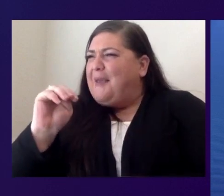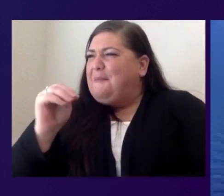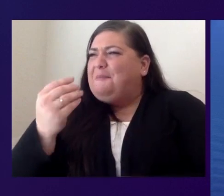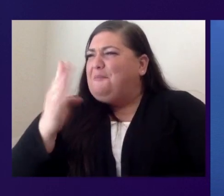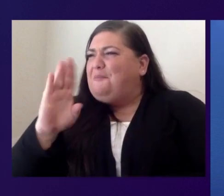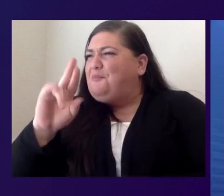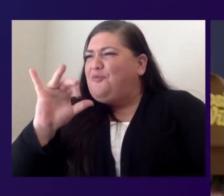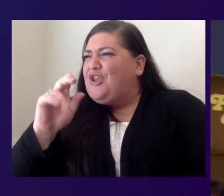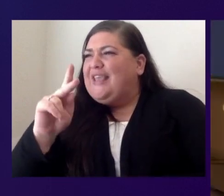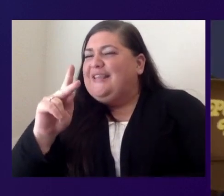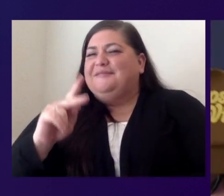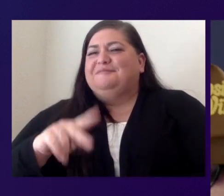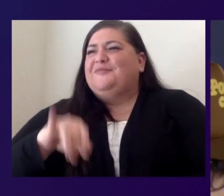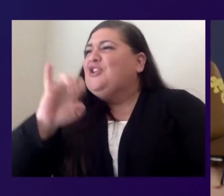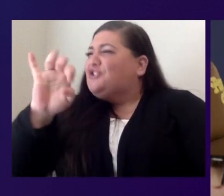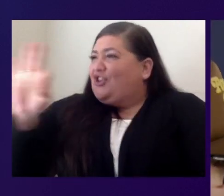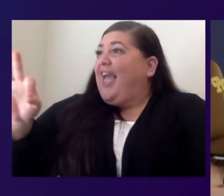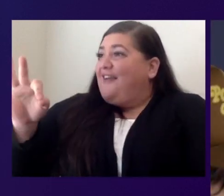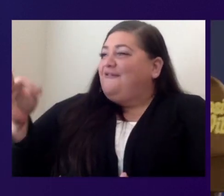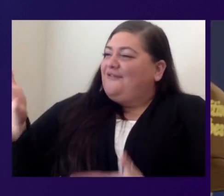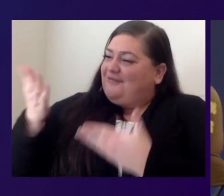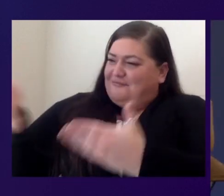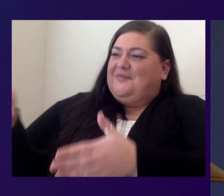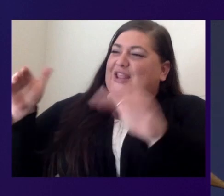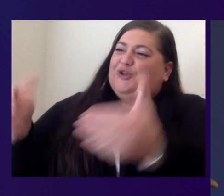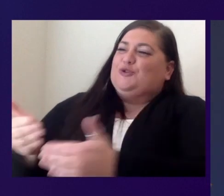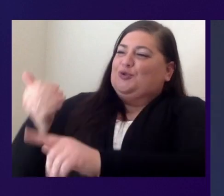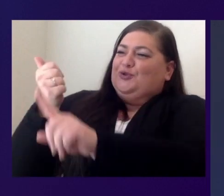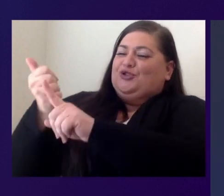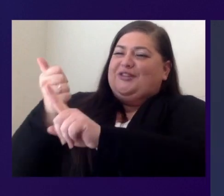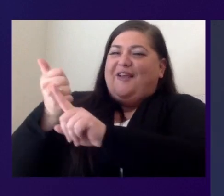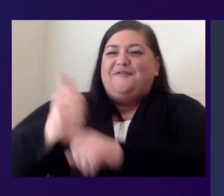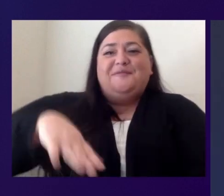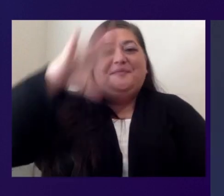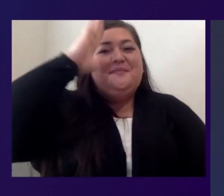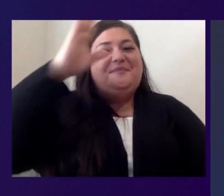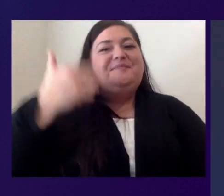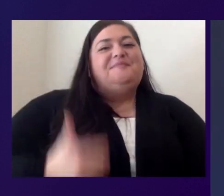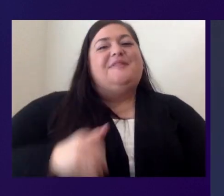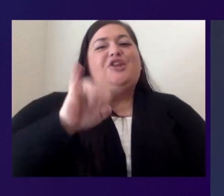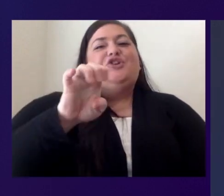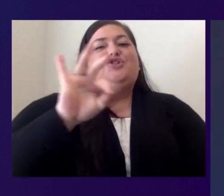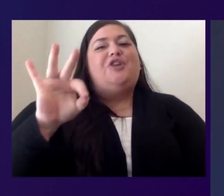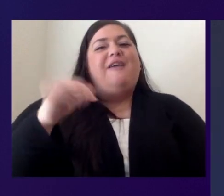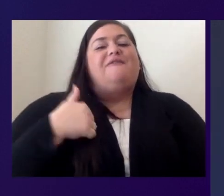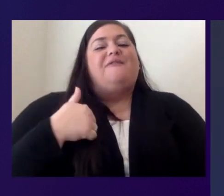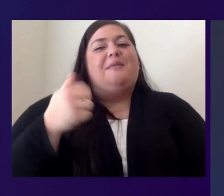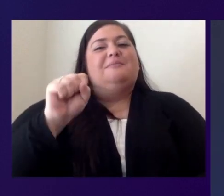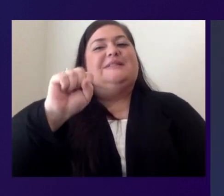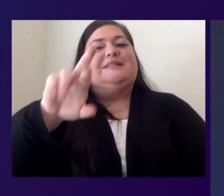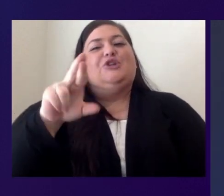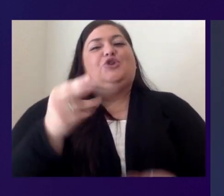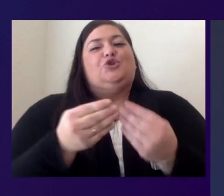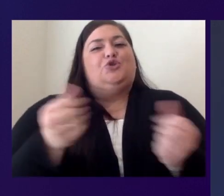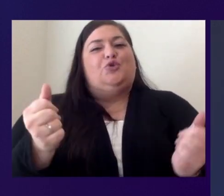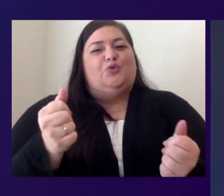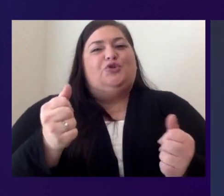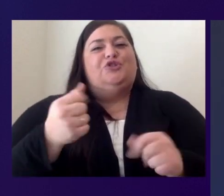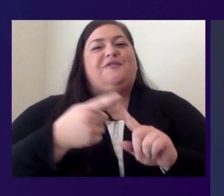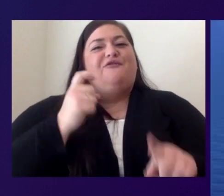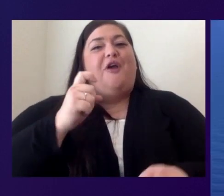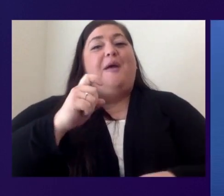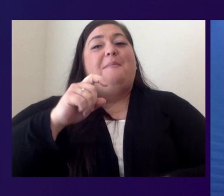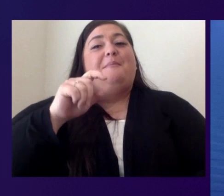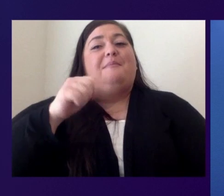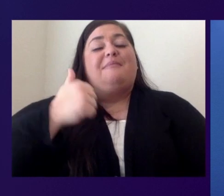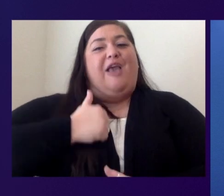Hey, Jeff, tell them about yourself. Everyone, my name is Jeff Marushak. I'm a Senior Solutions Architect on our Department of Defense Air Force team,